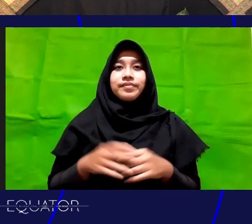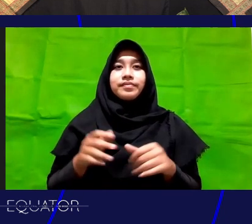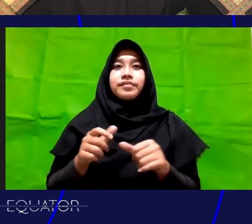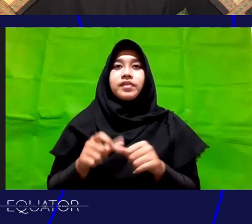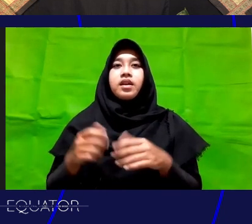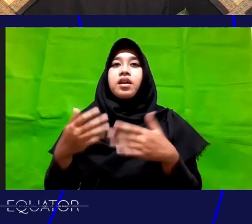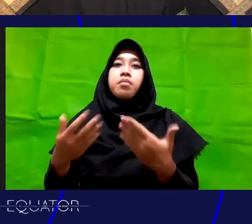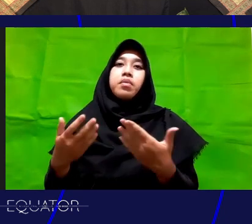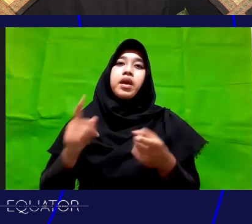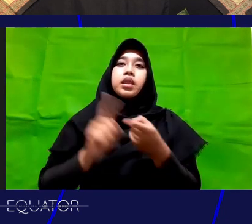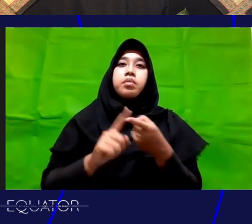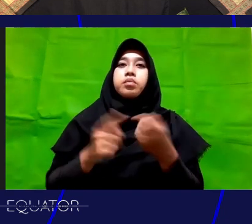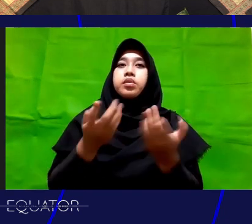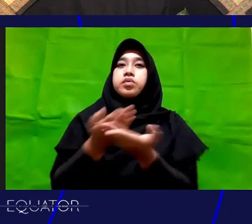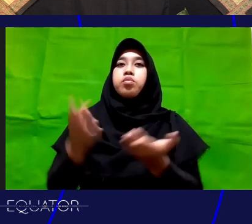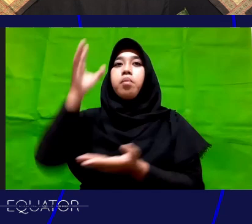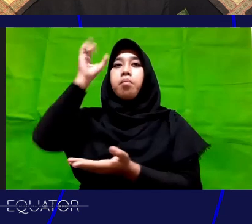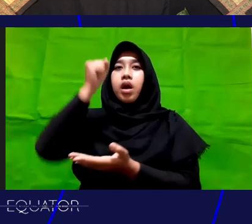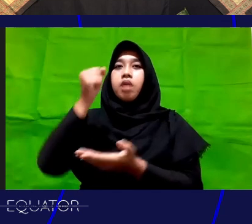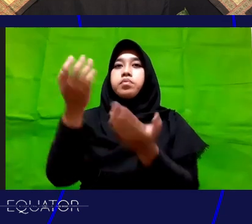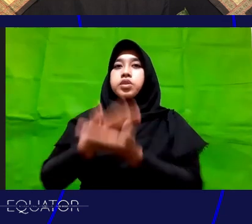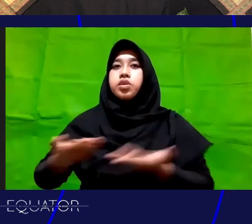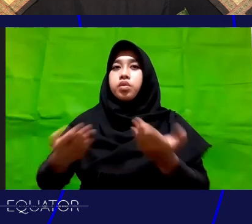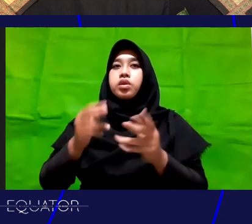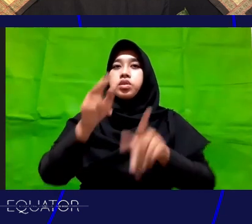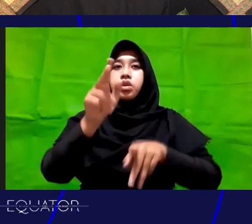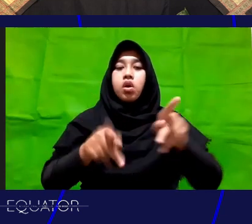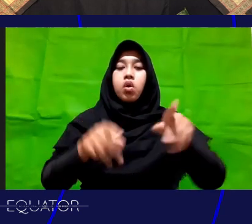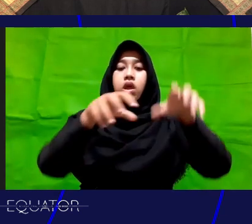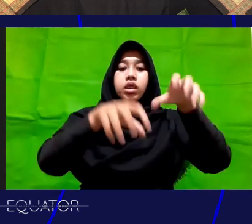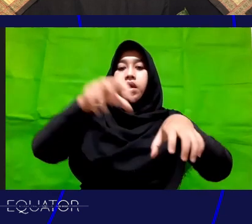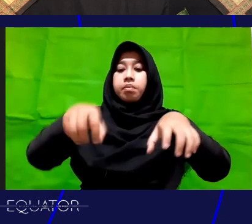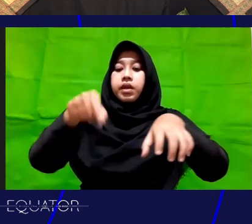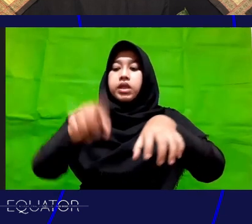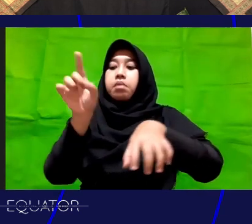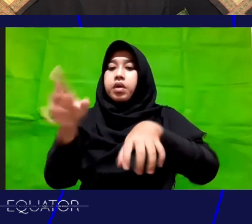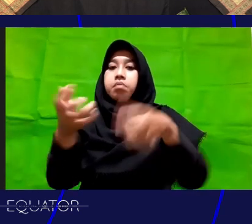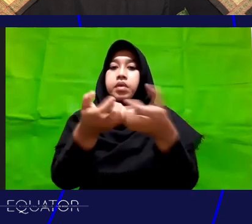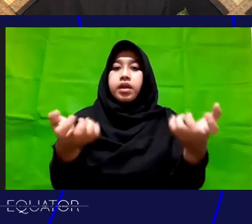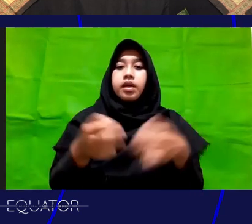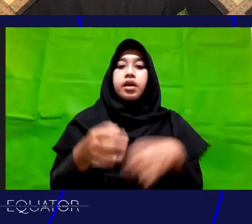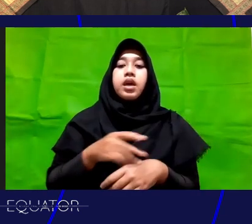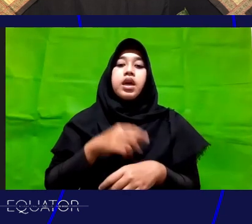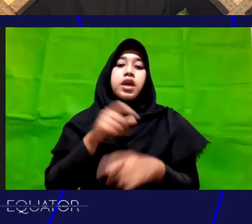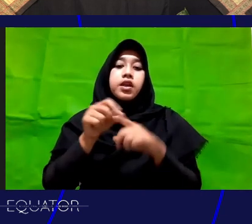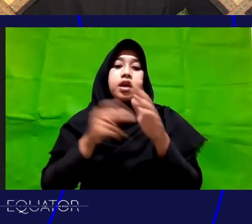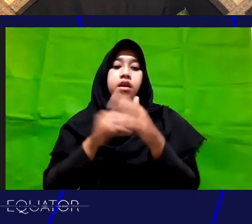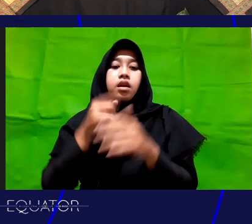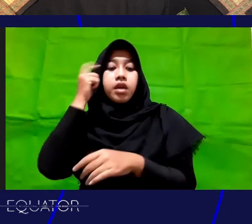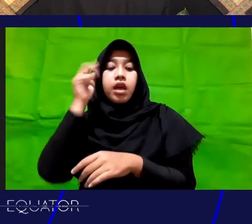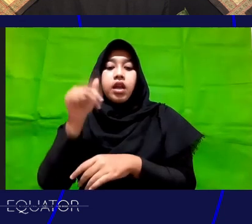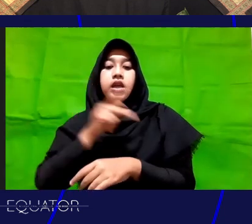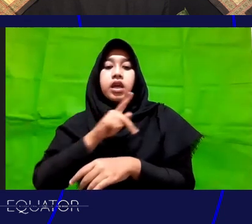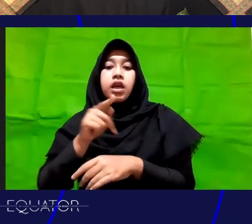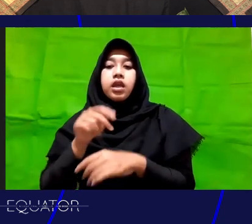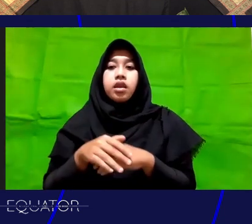my final conclusion. Thank you. Okay, yeah. Jadi memang Daniel mengingatkan lagi kita bahwa kita di Biennale Jogja, kita juga